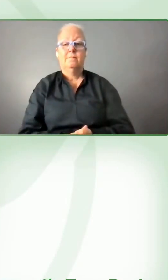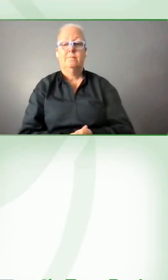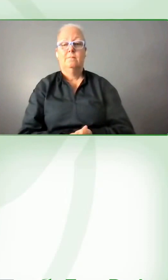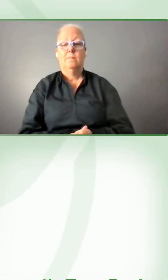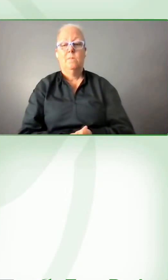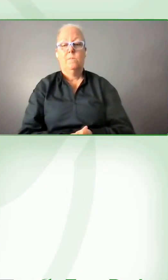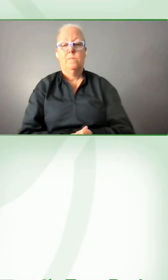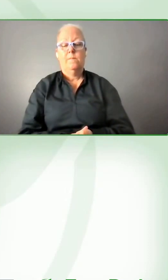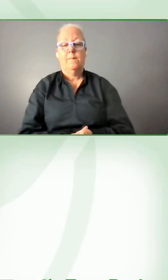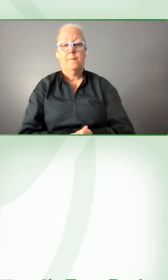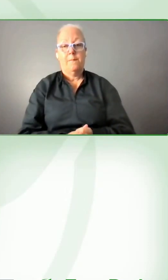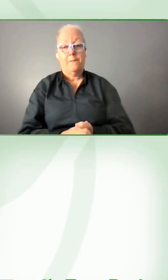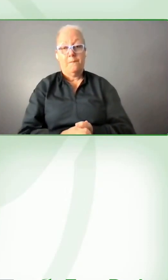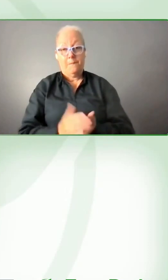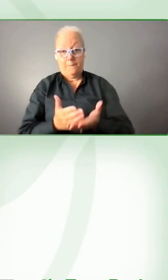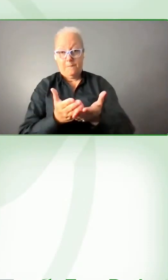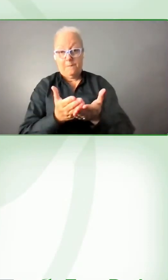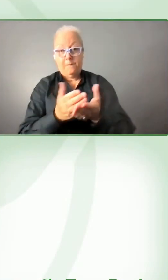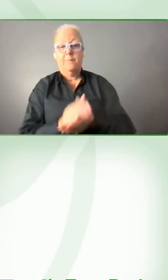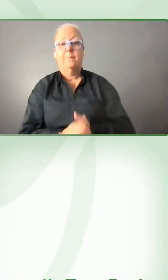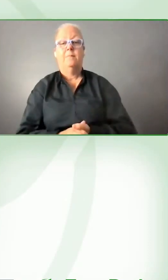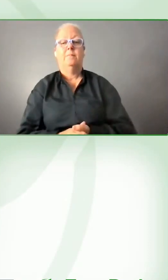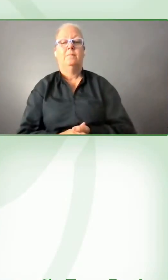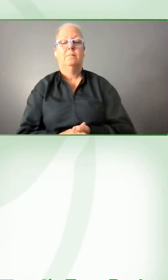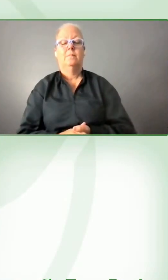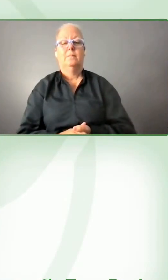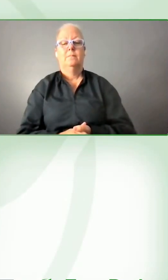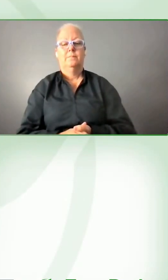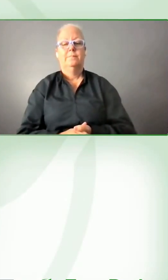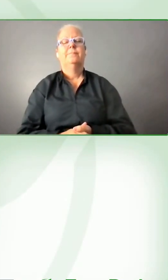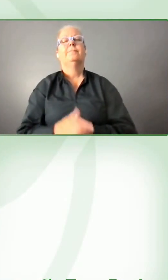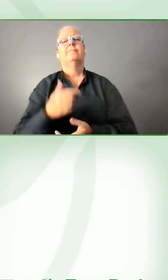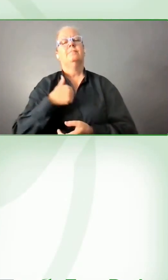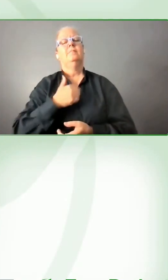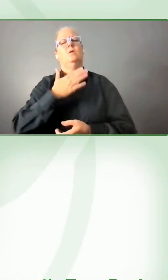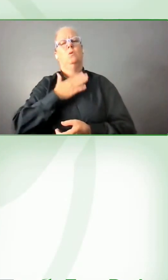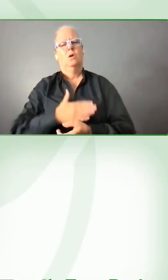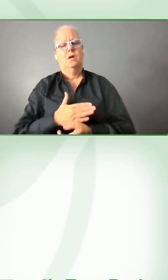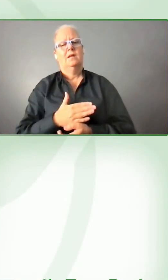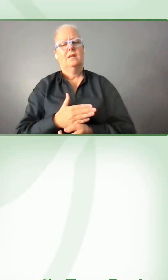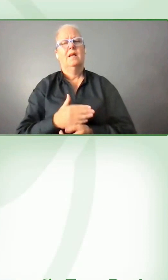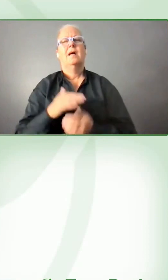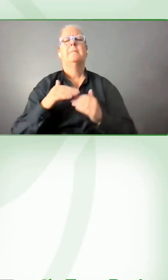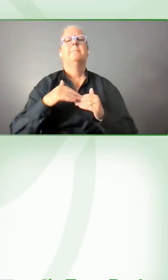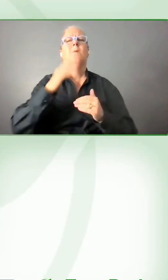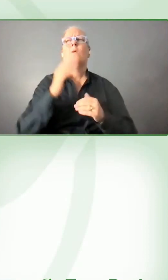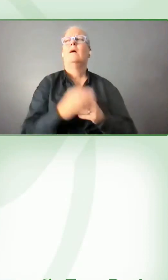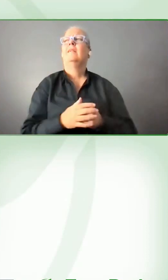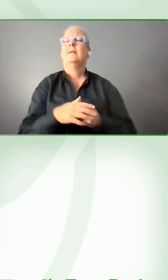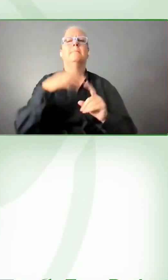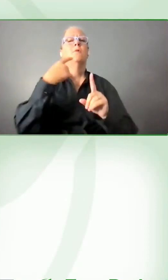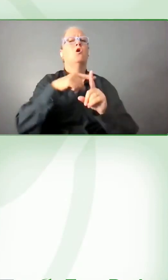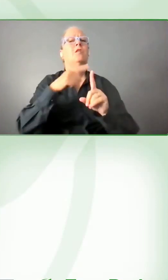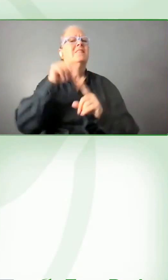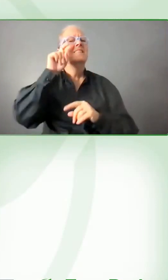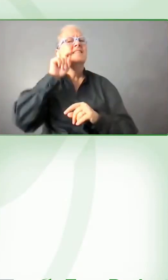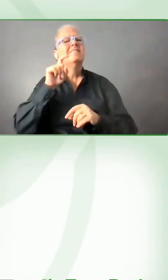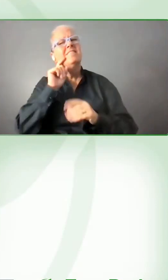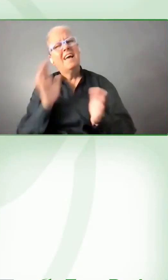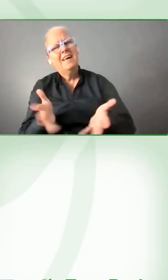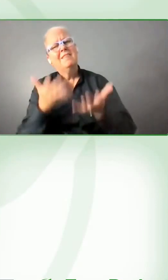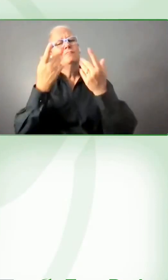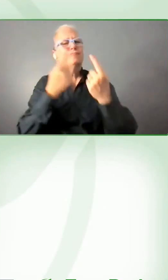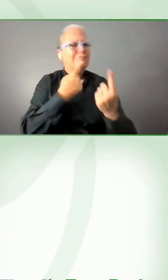Go ahead, Izzy. I just want to see more sex positivity in the world, and like I